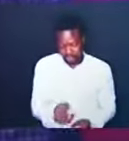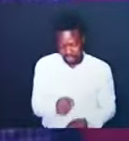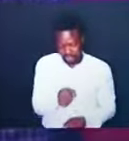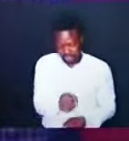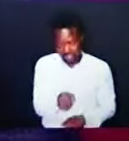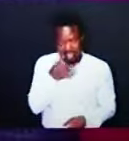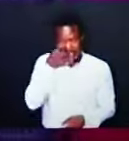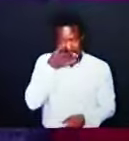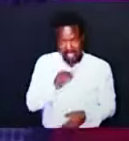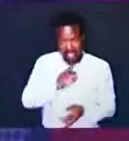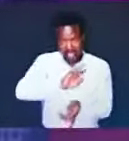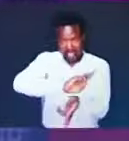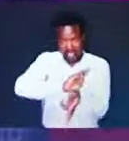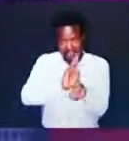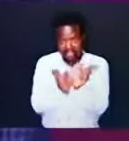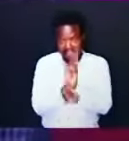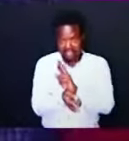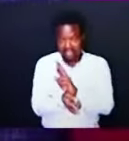grandfather.